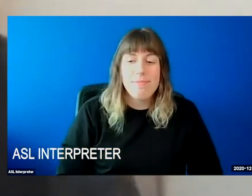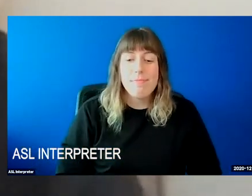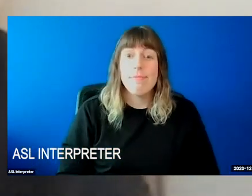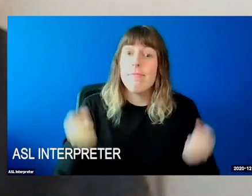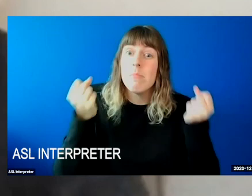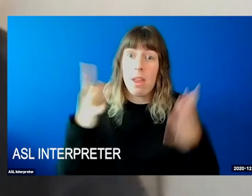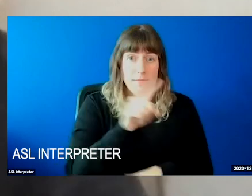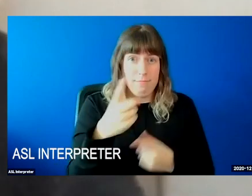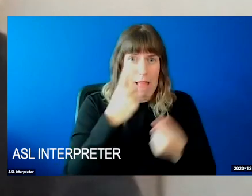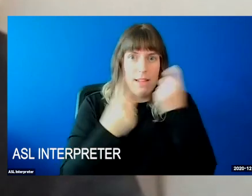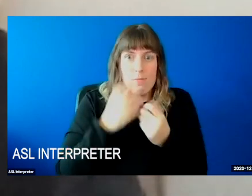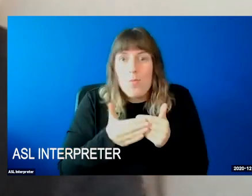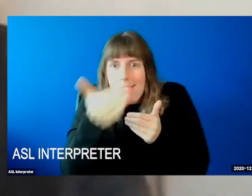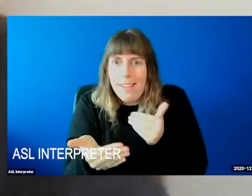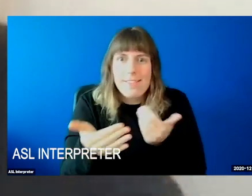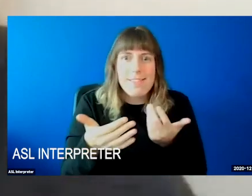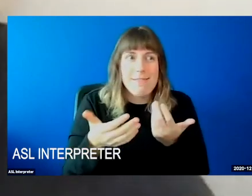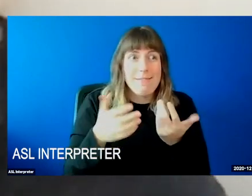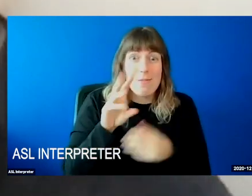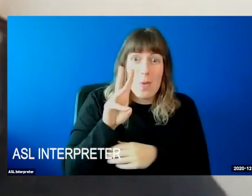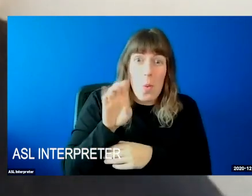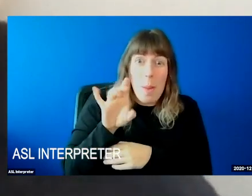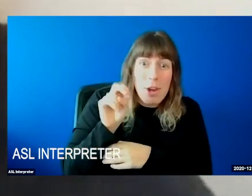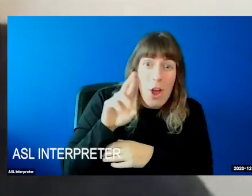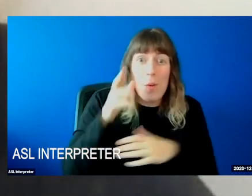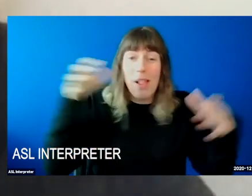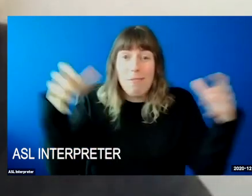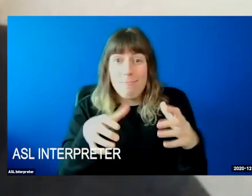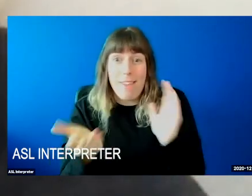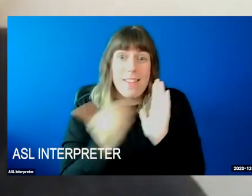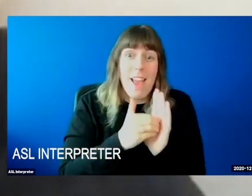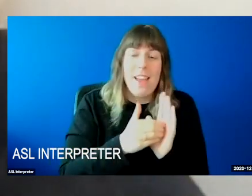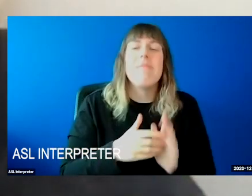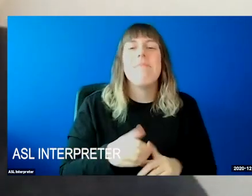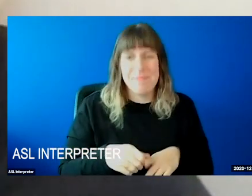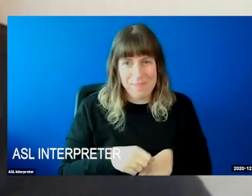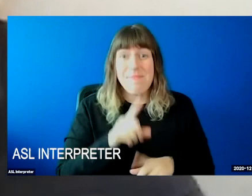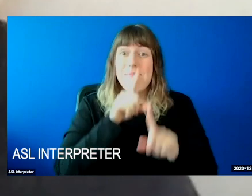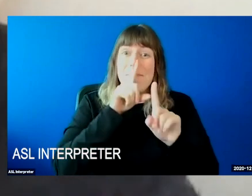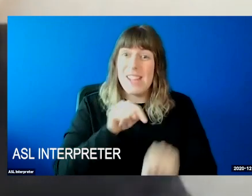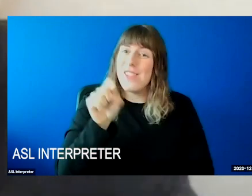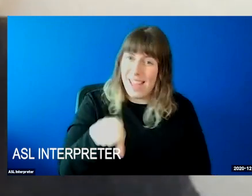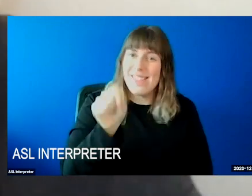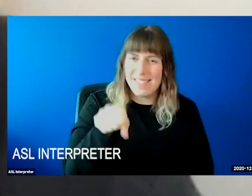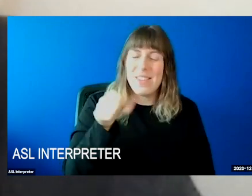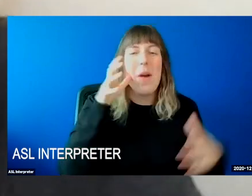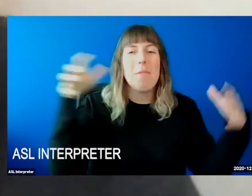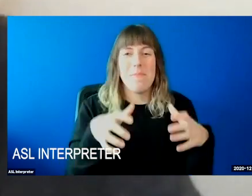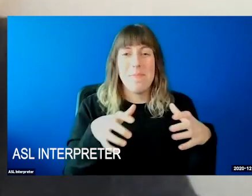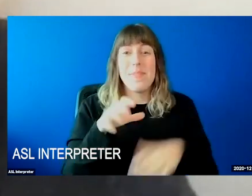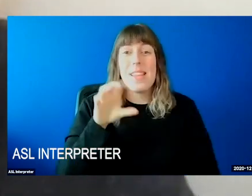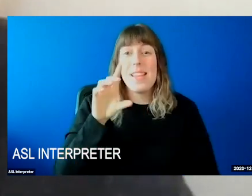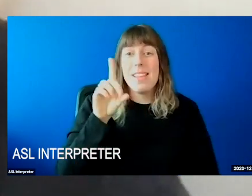Disabilities Benefit webinars. And many of you have asked, what's next? When is the next webinar? Can we get together again? And we're happy